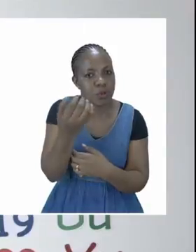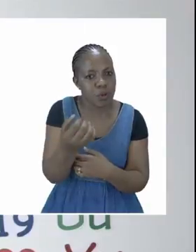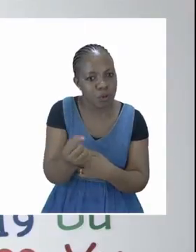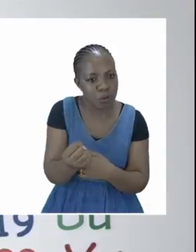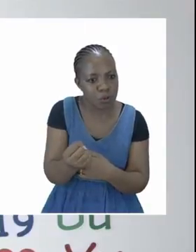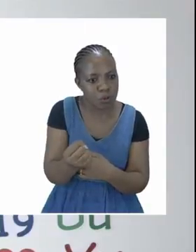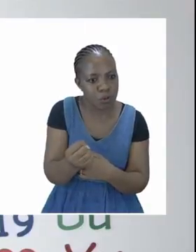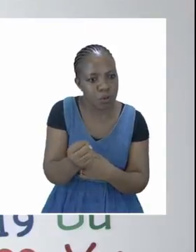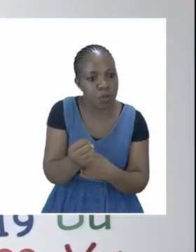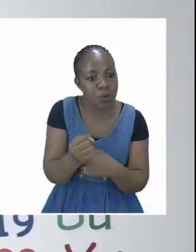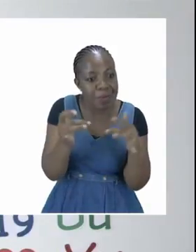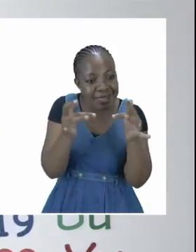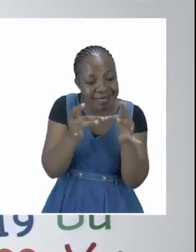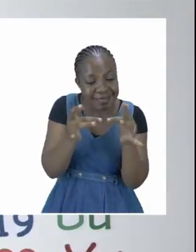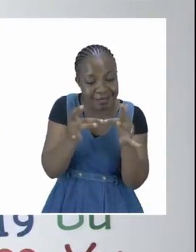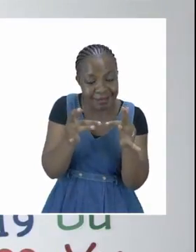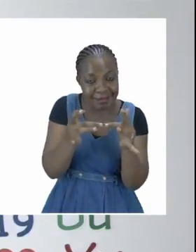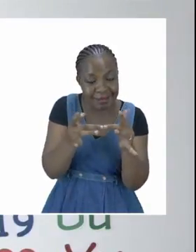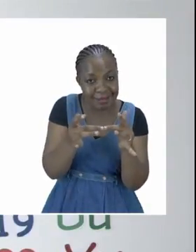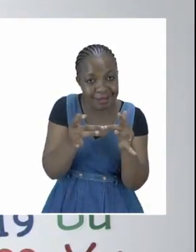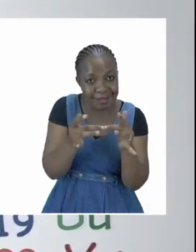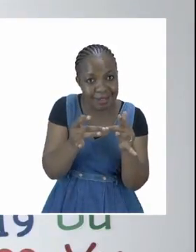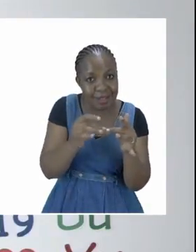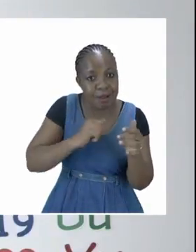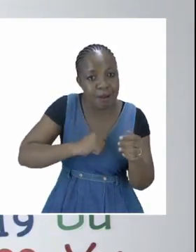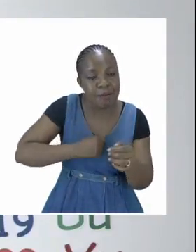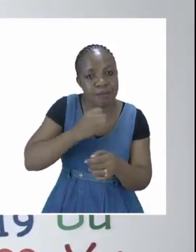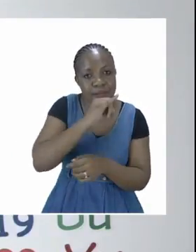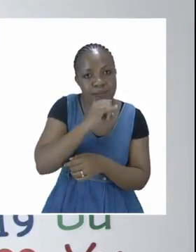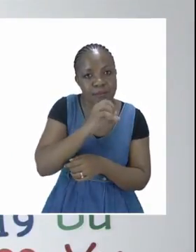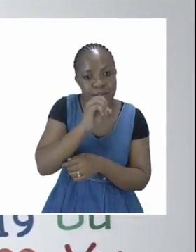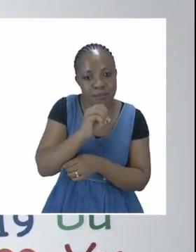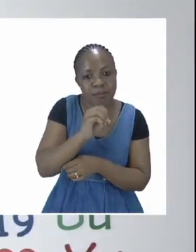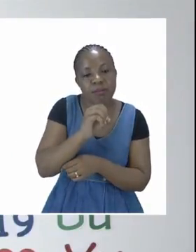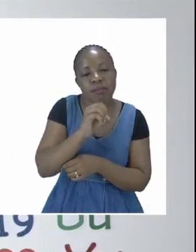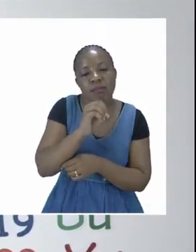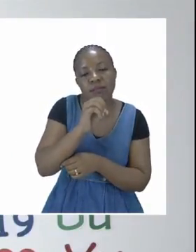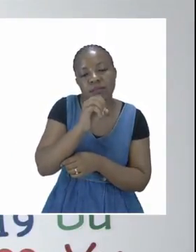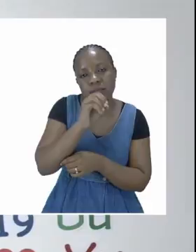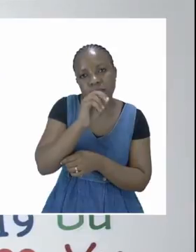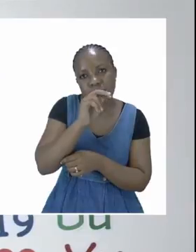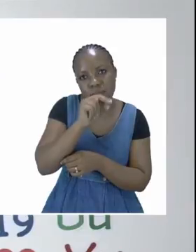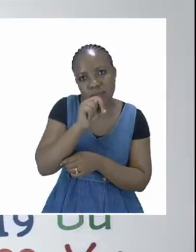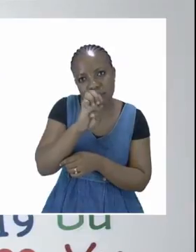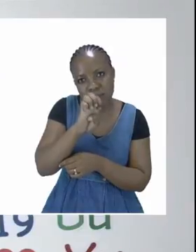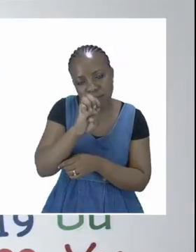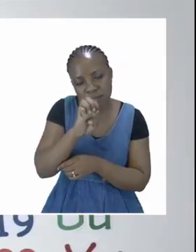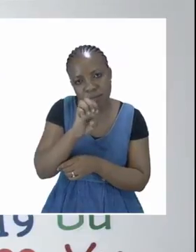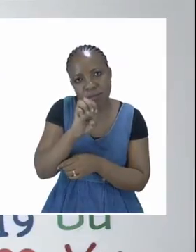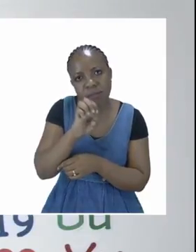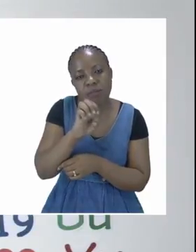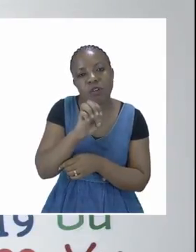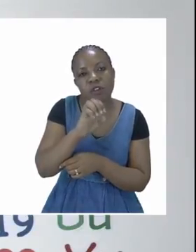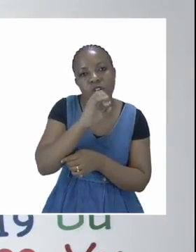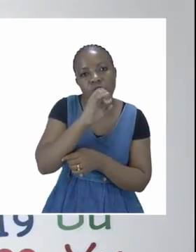our online platforms, MyZone and Zacky Facebook pages, and in